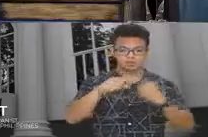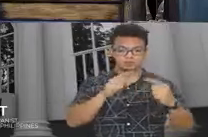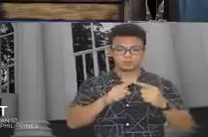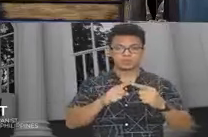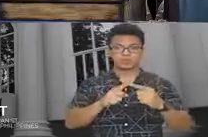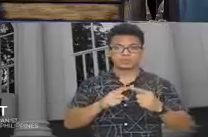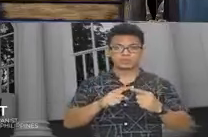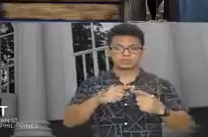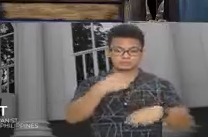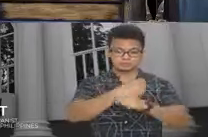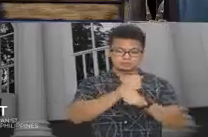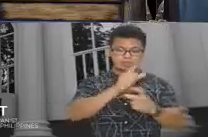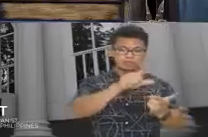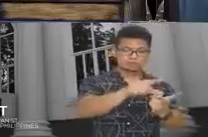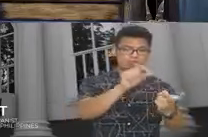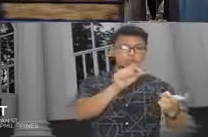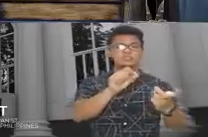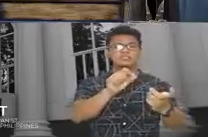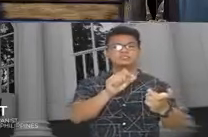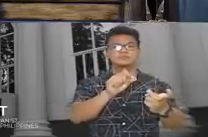And when you make the choice,